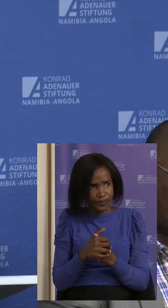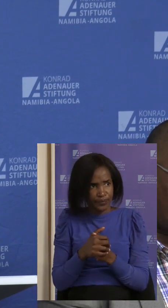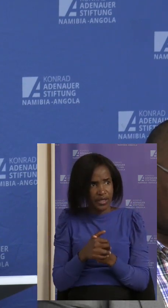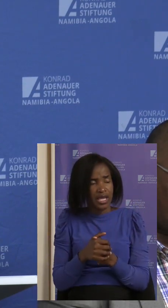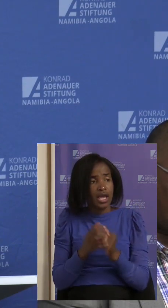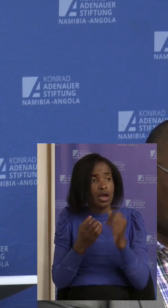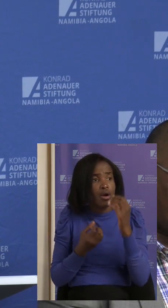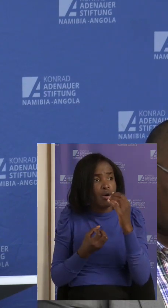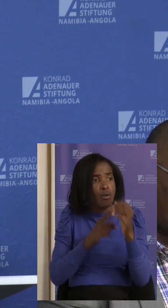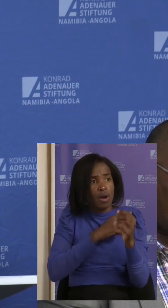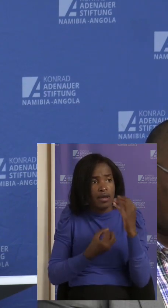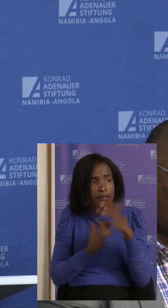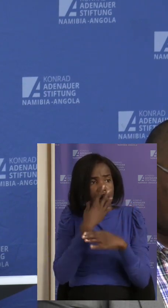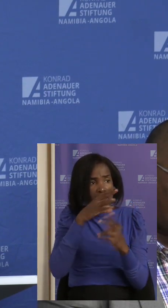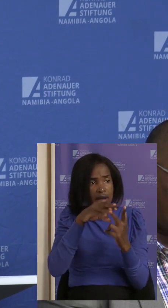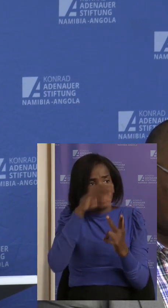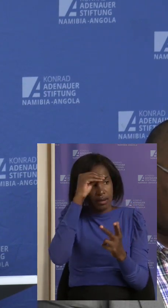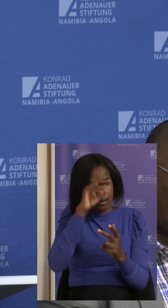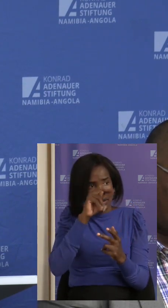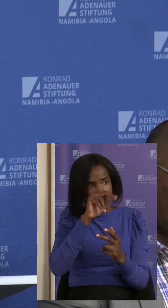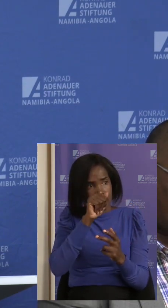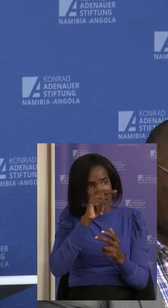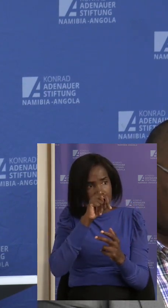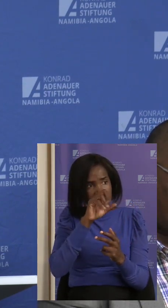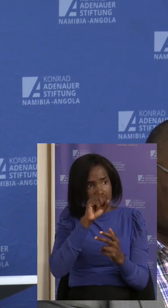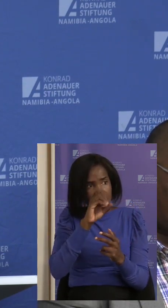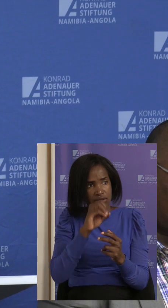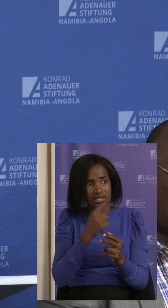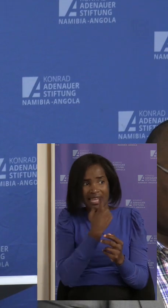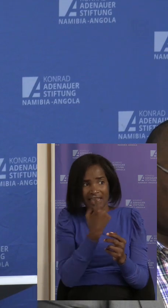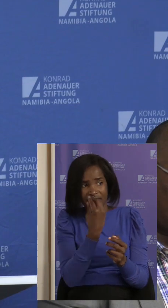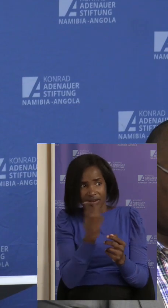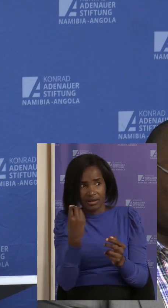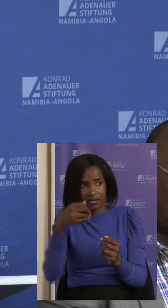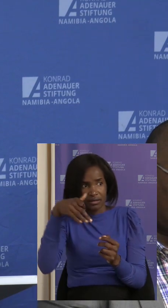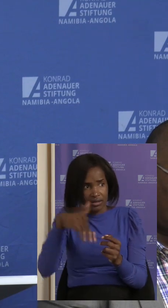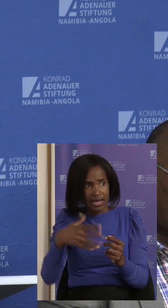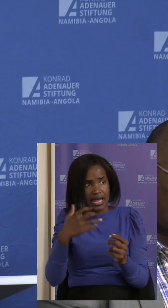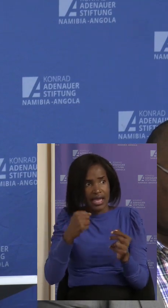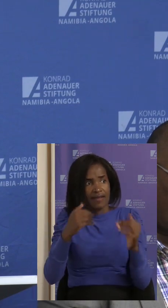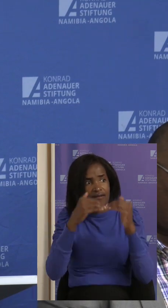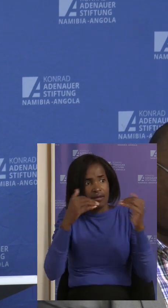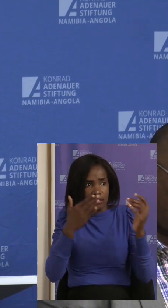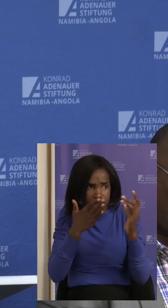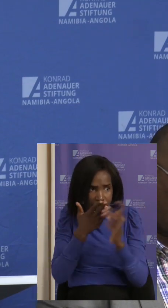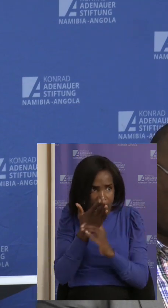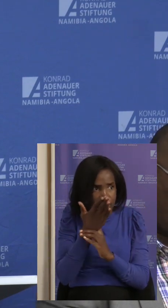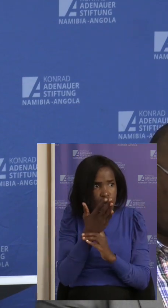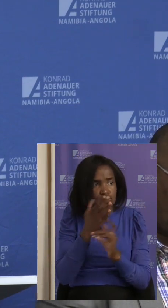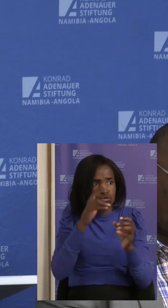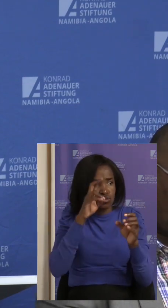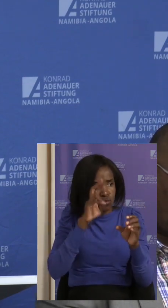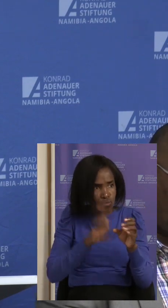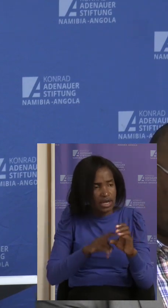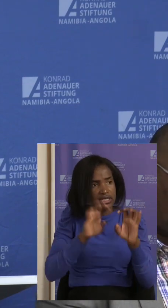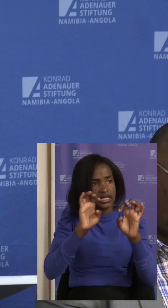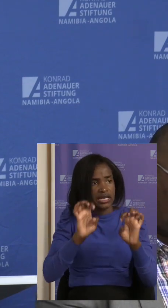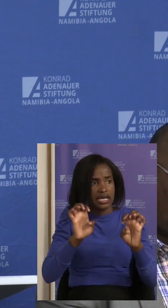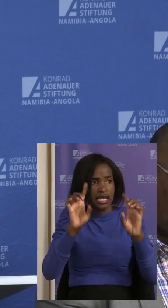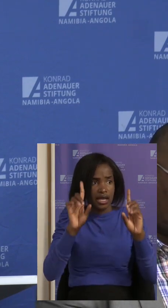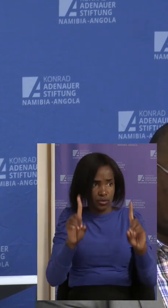said, is there to ensure that every Namibian child has equitable access to quality